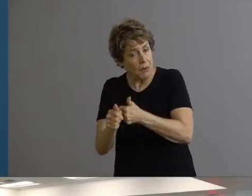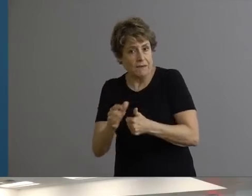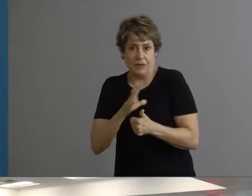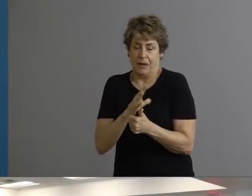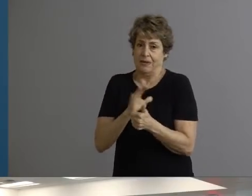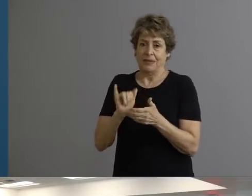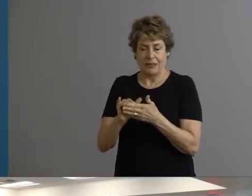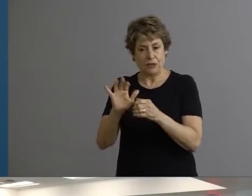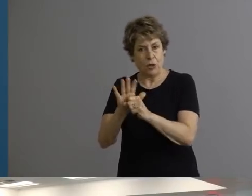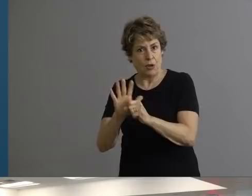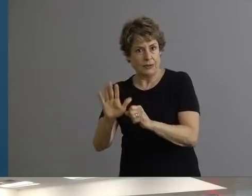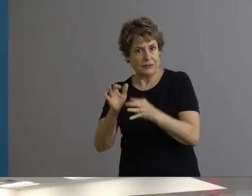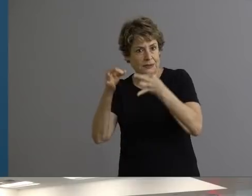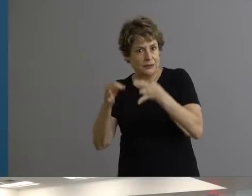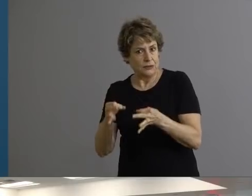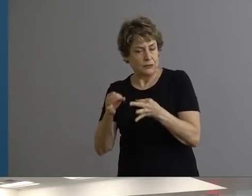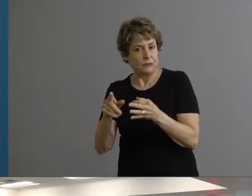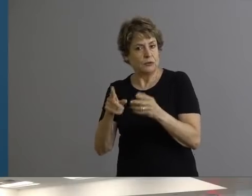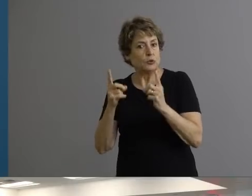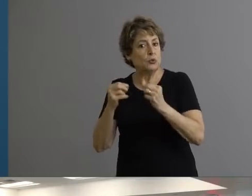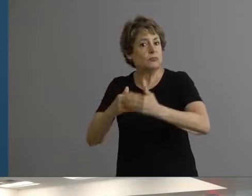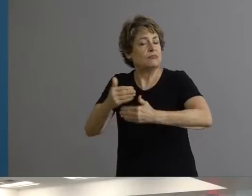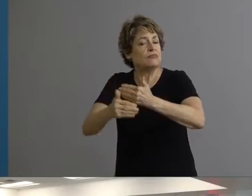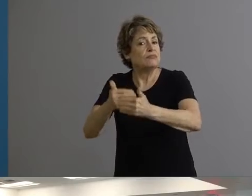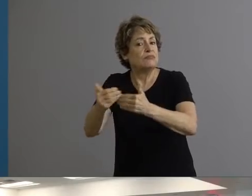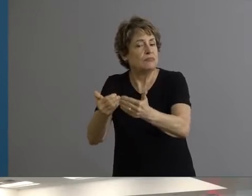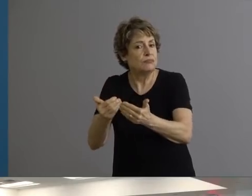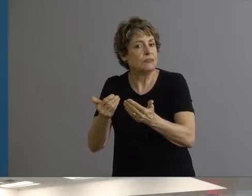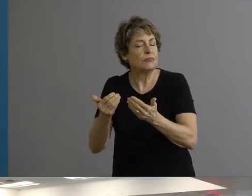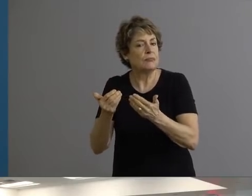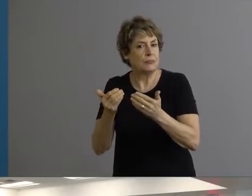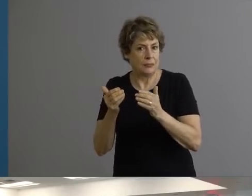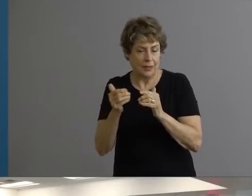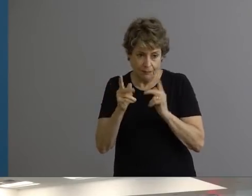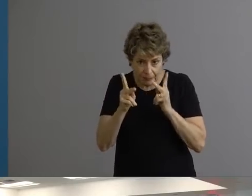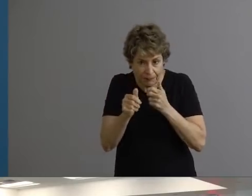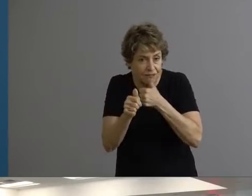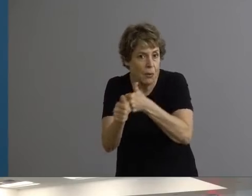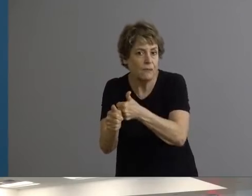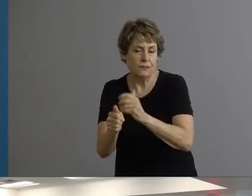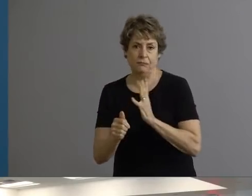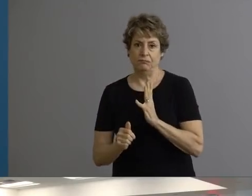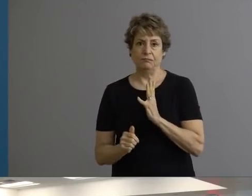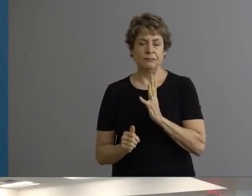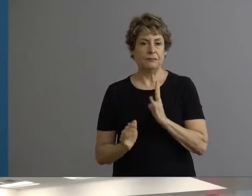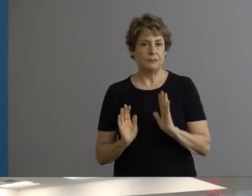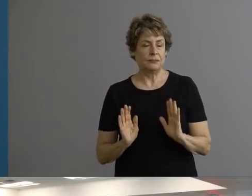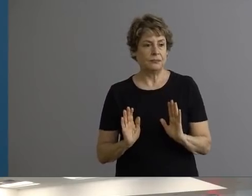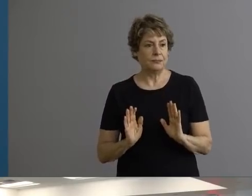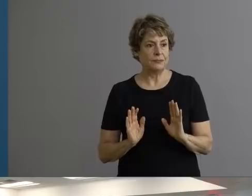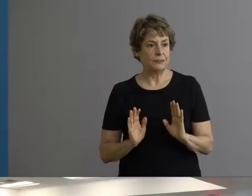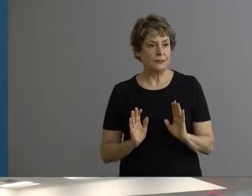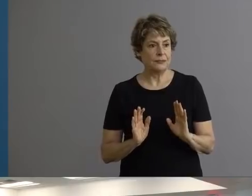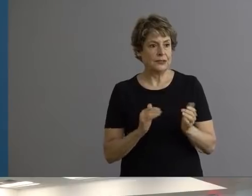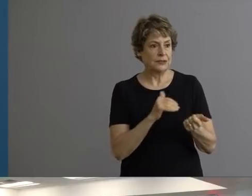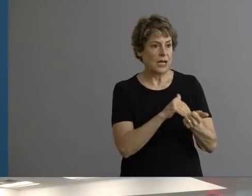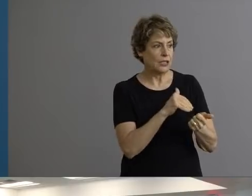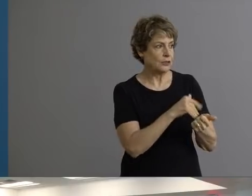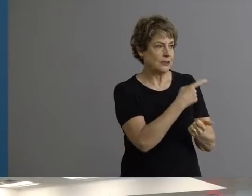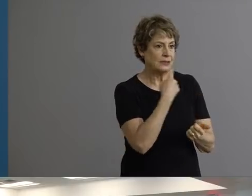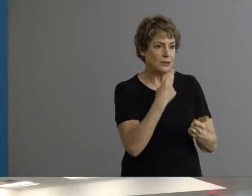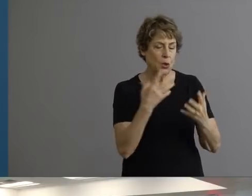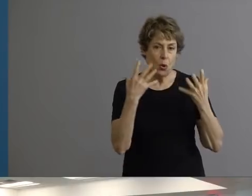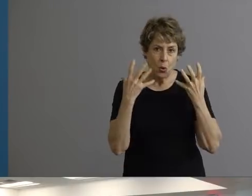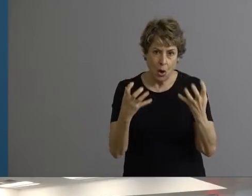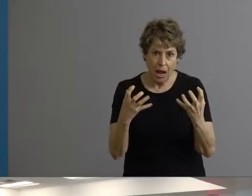right now. What's your message to them? They said they're really struggling, as we all know, the ICU beds that are in use. I want to say I know that they are. And what I